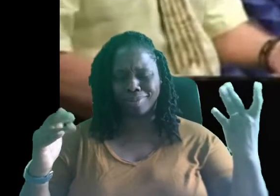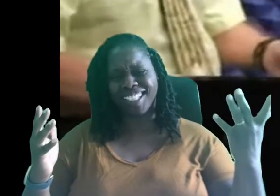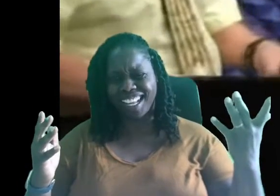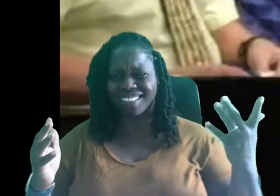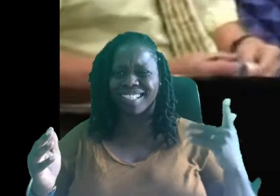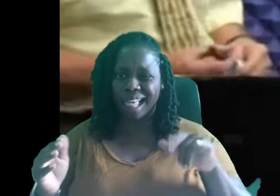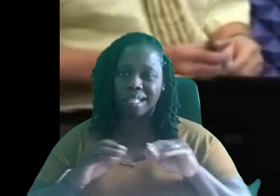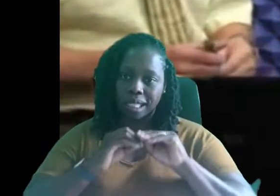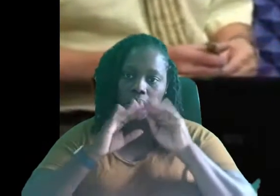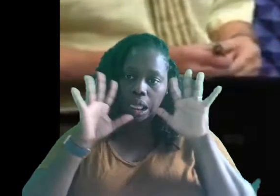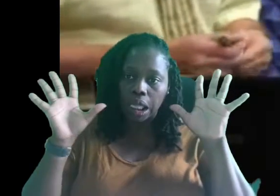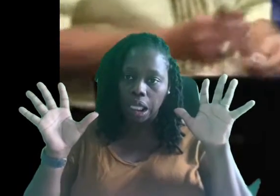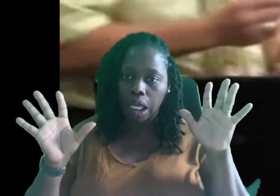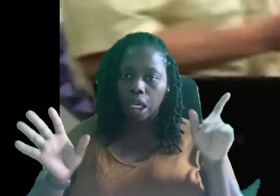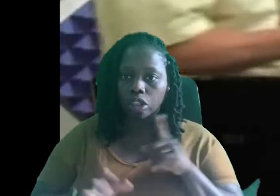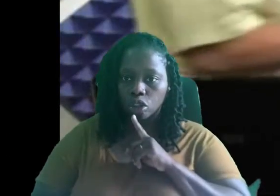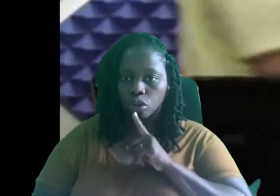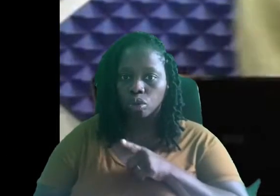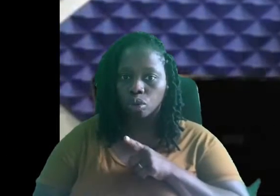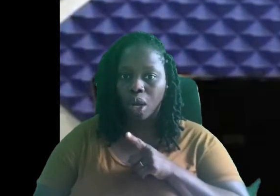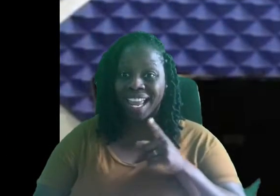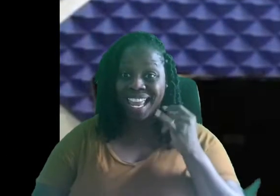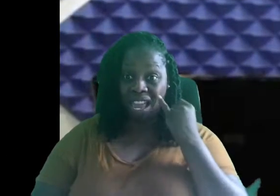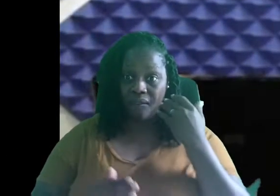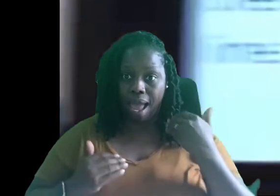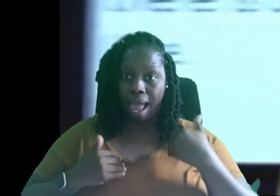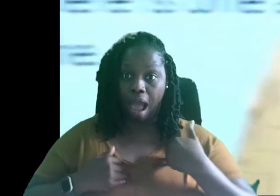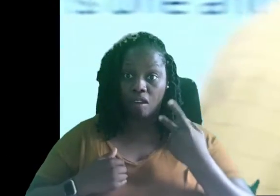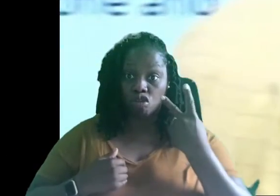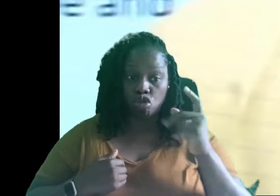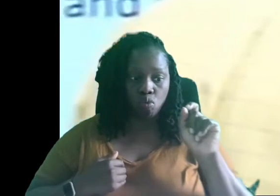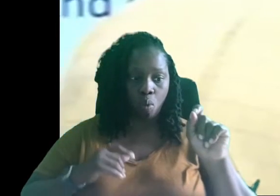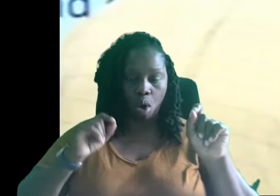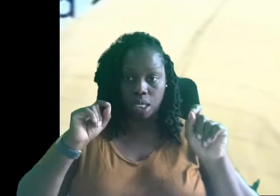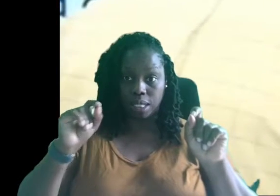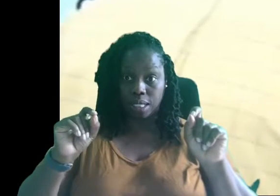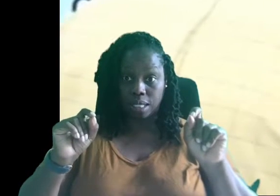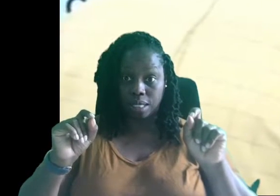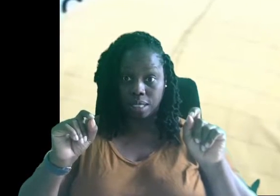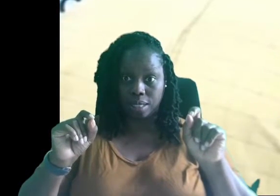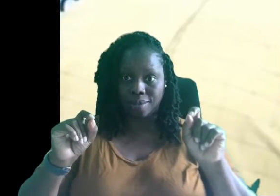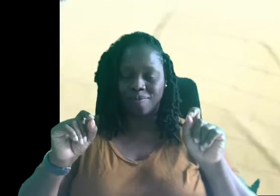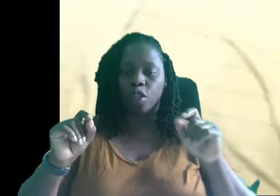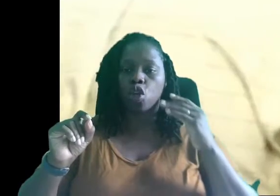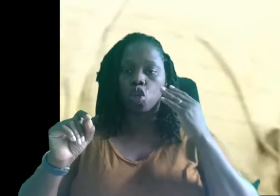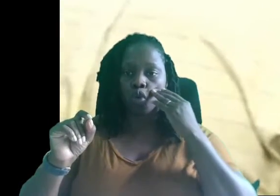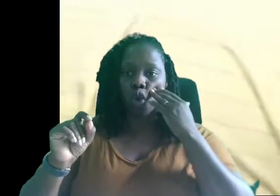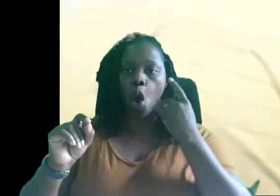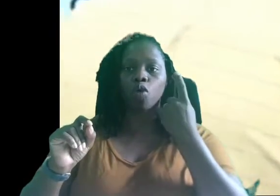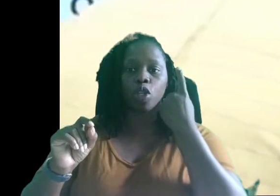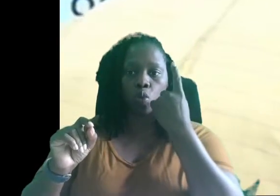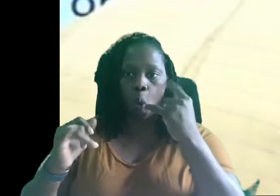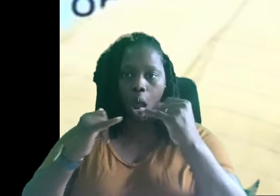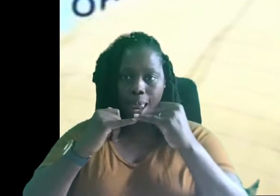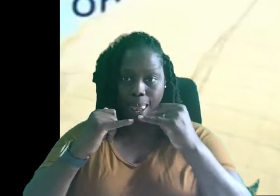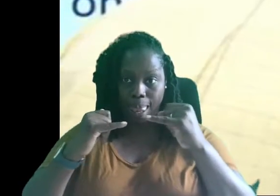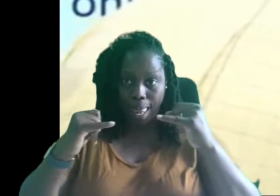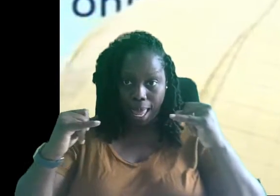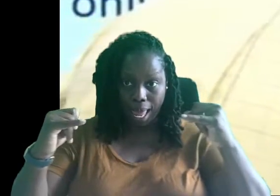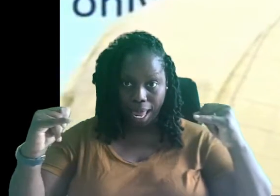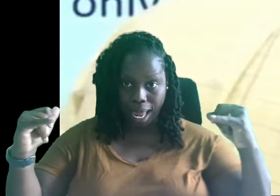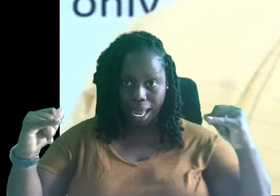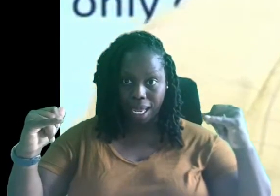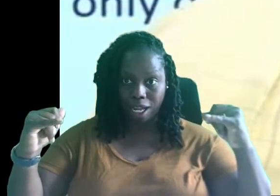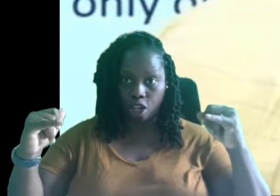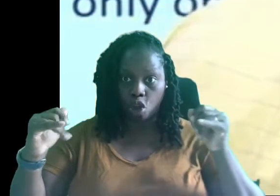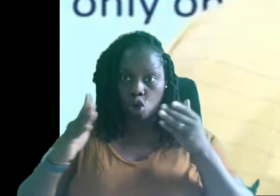line. Now that should be a pretty obvious thing, that if I have 2 points, then there's